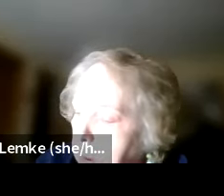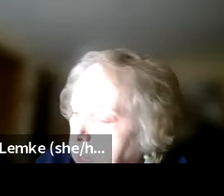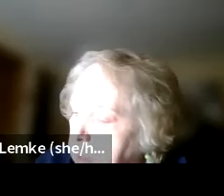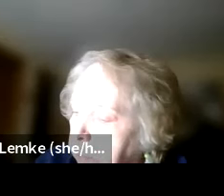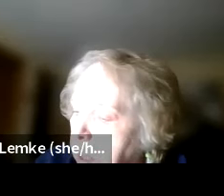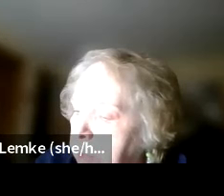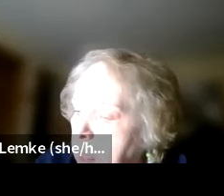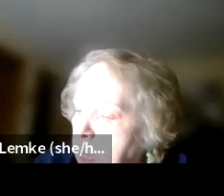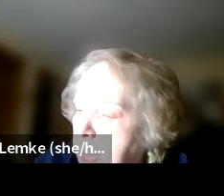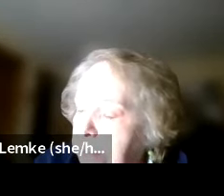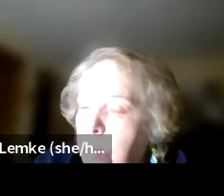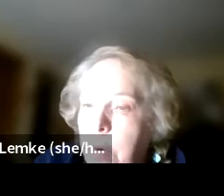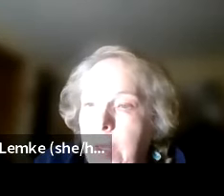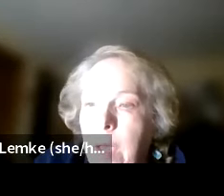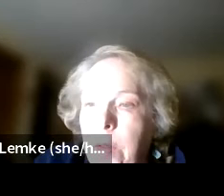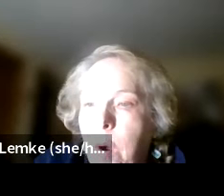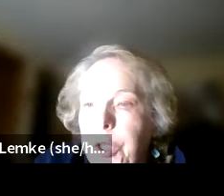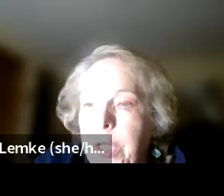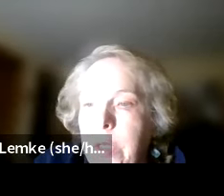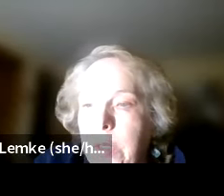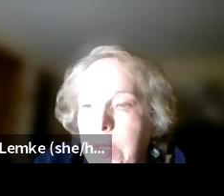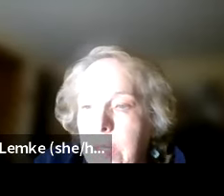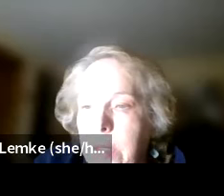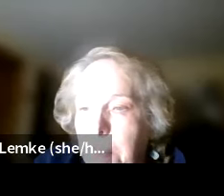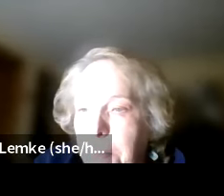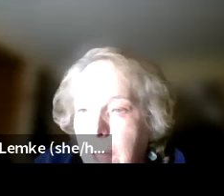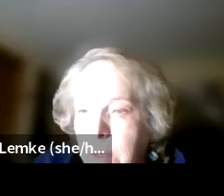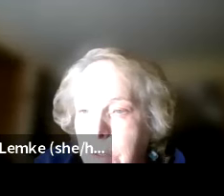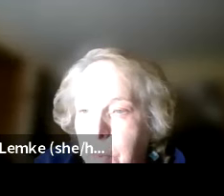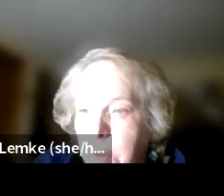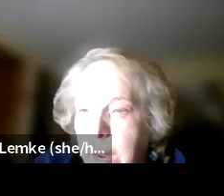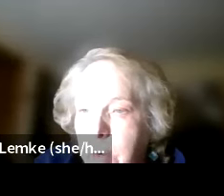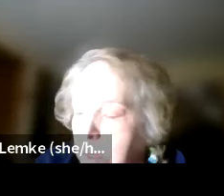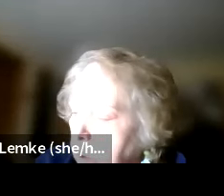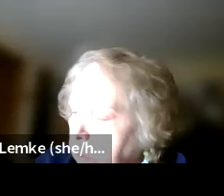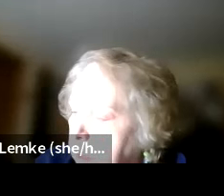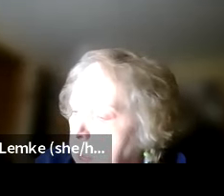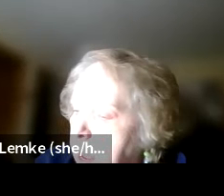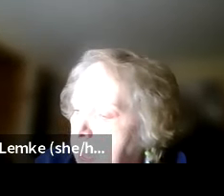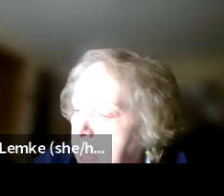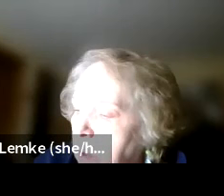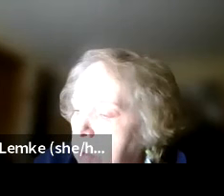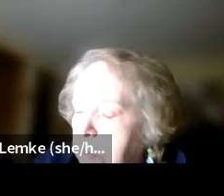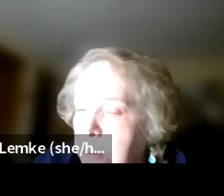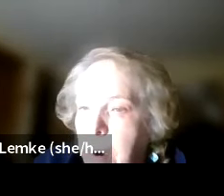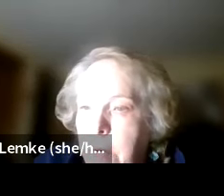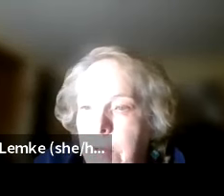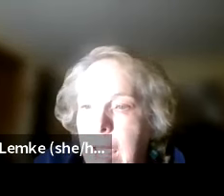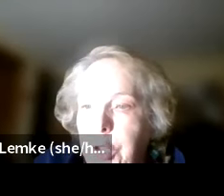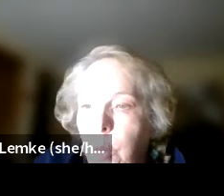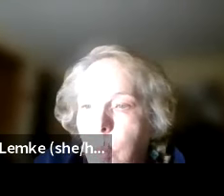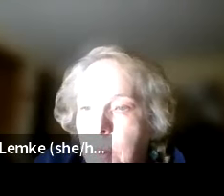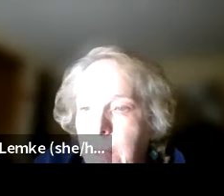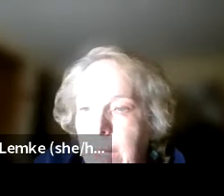making sure training's involved. I've been working on the Washington Listens helpline, support line during COVID, and also been part